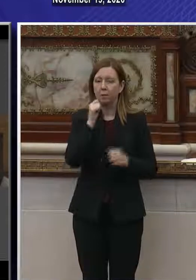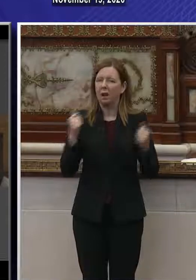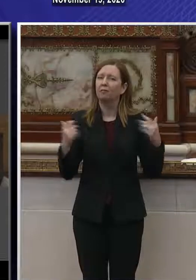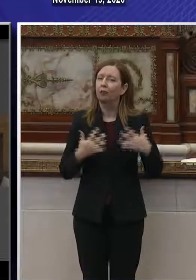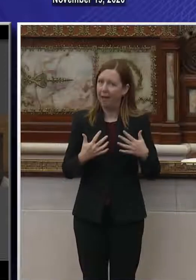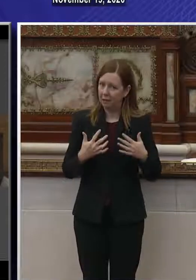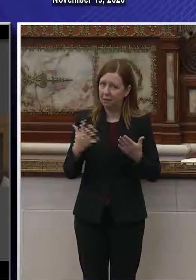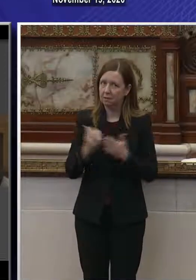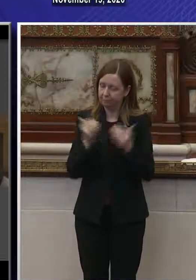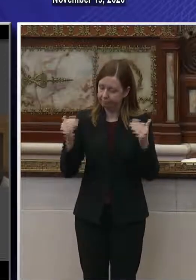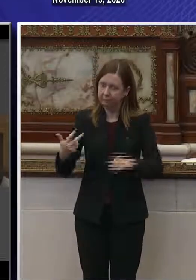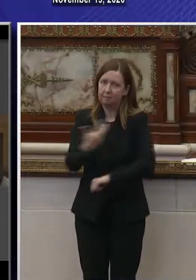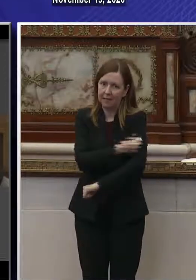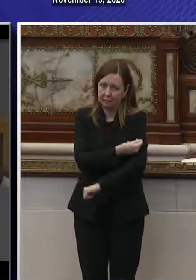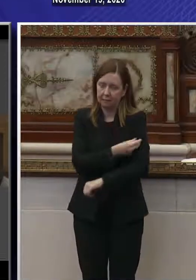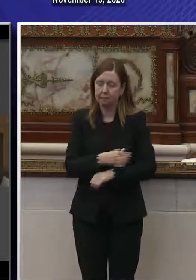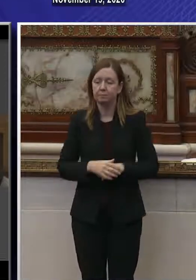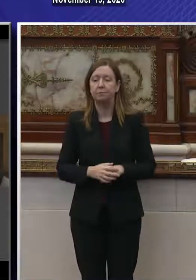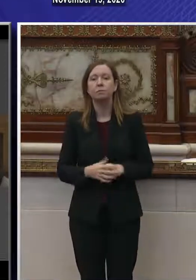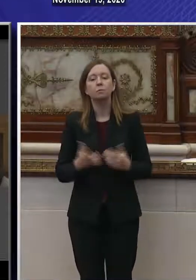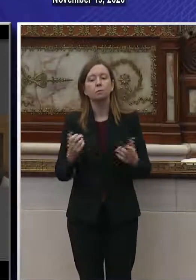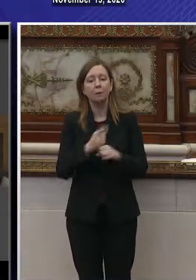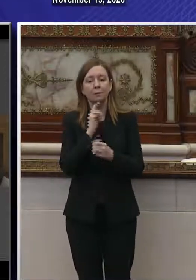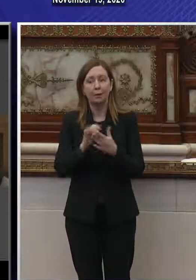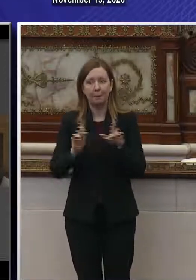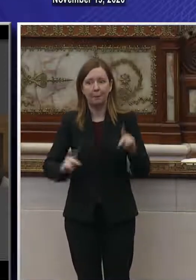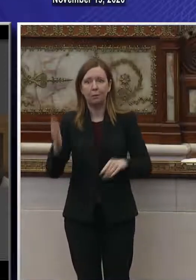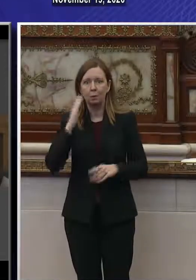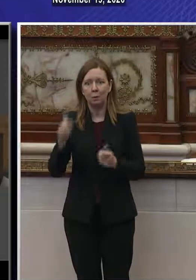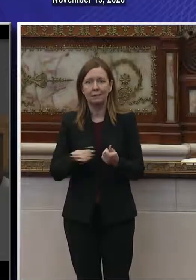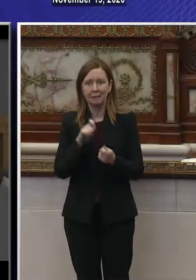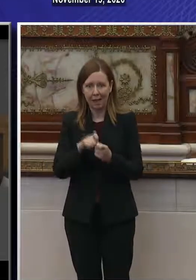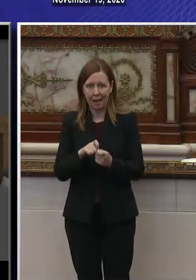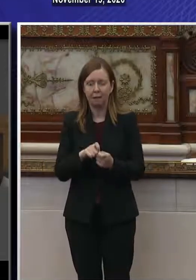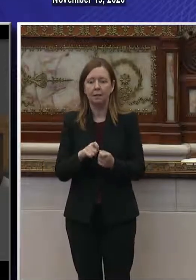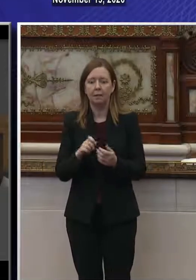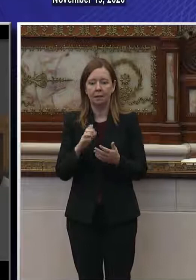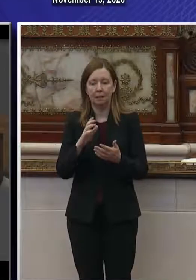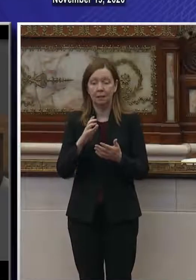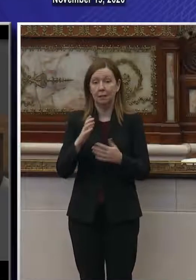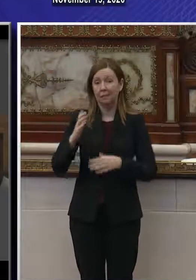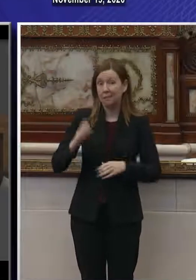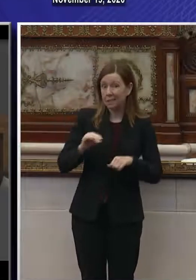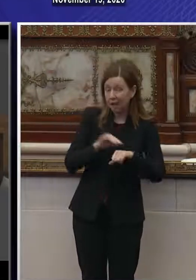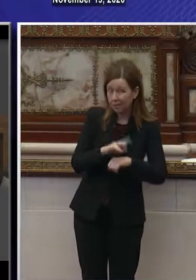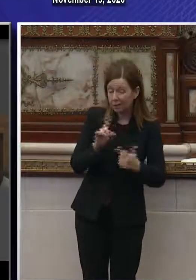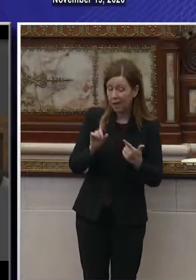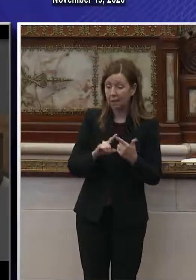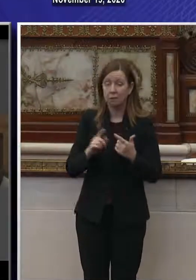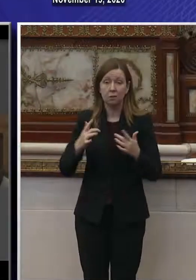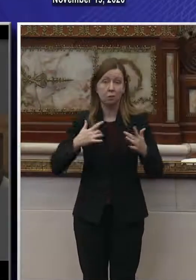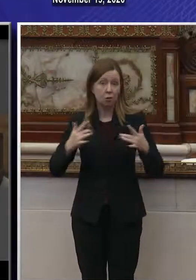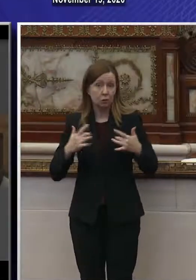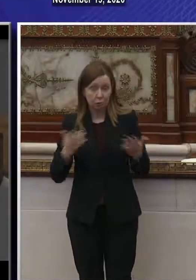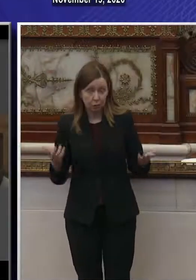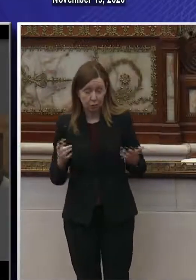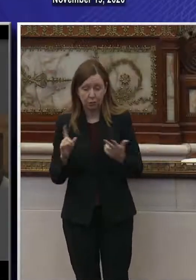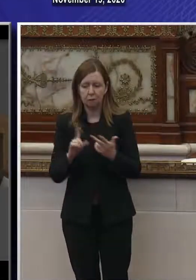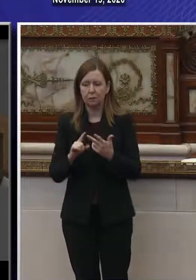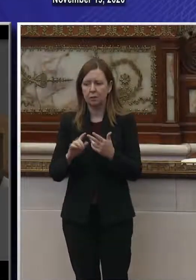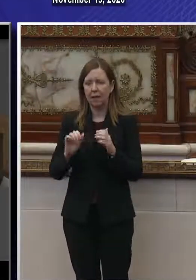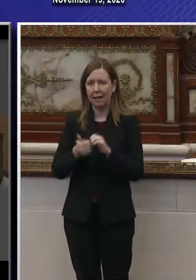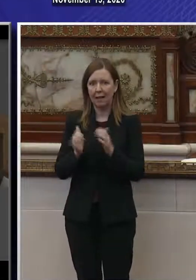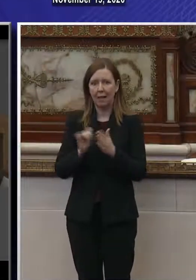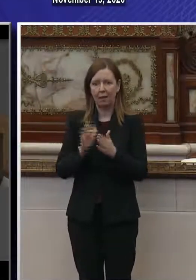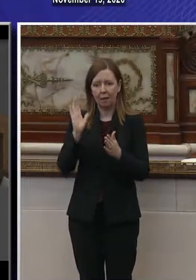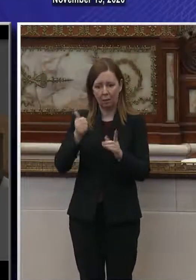vaccine. We want them to make sure that they know exactly what some of the effects would be, what some of the concerns should be, and how it will